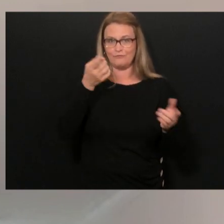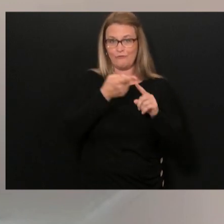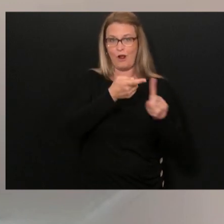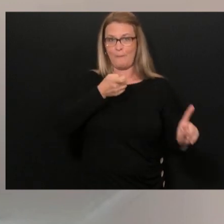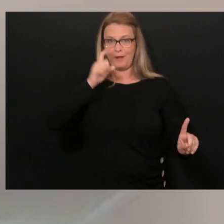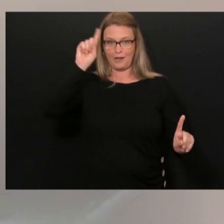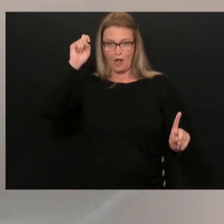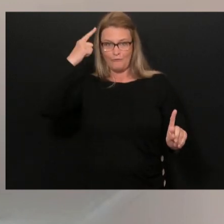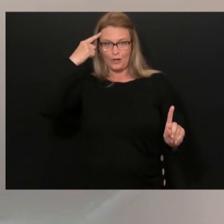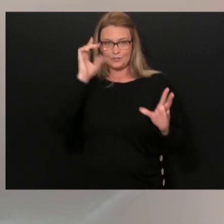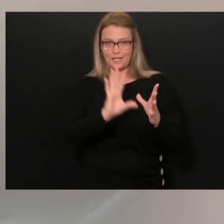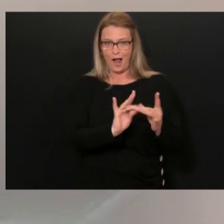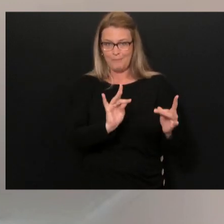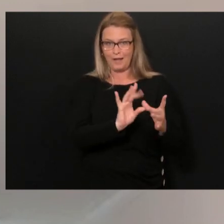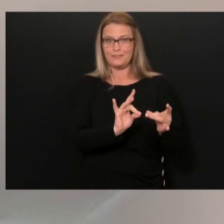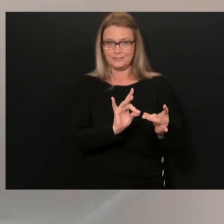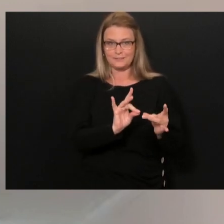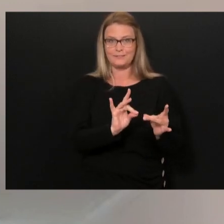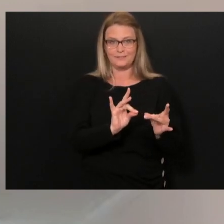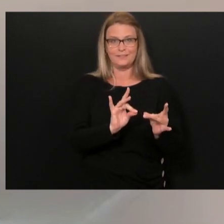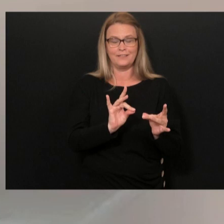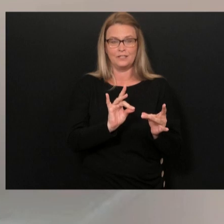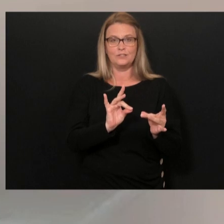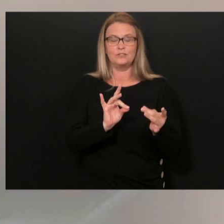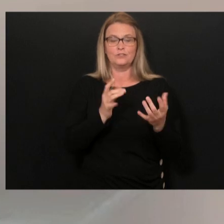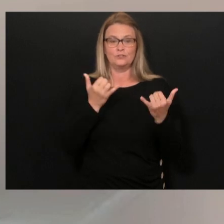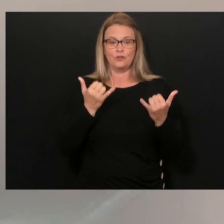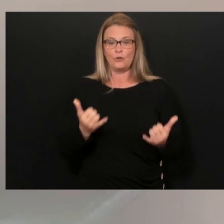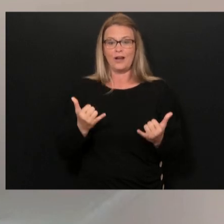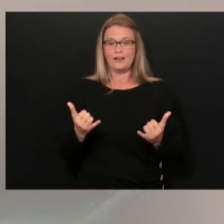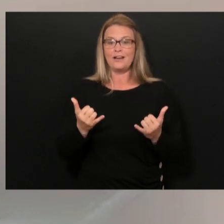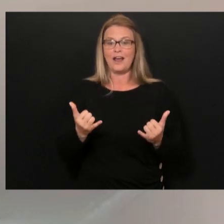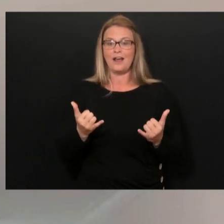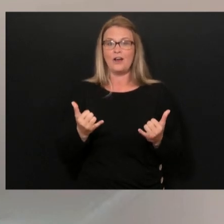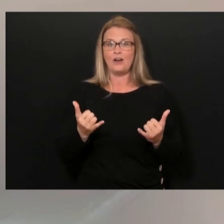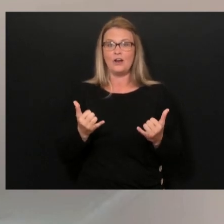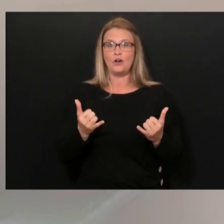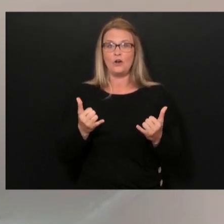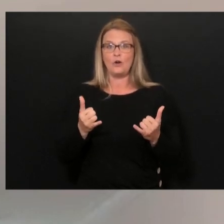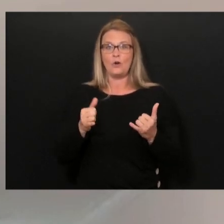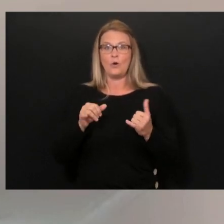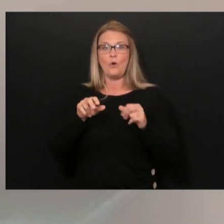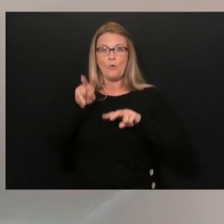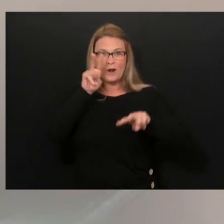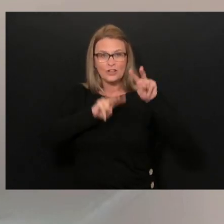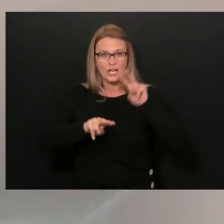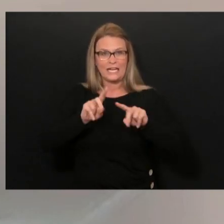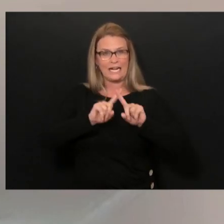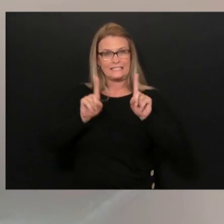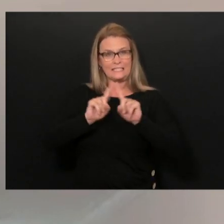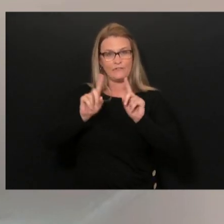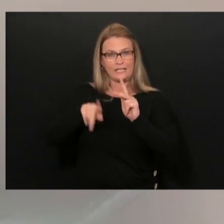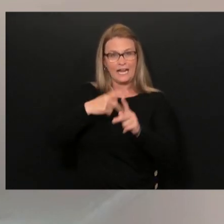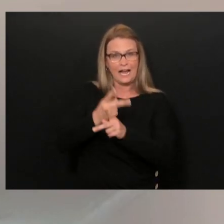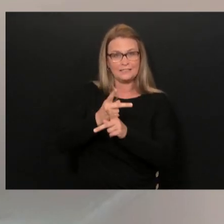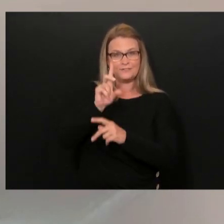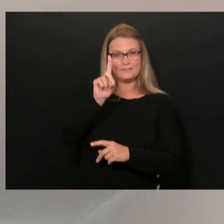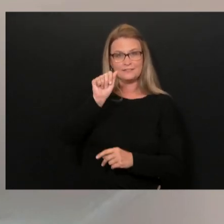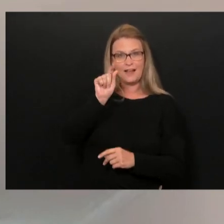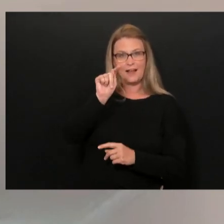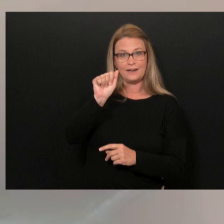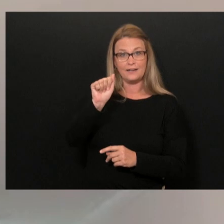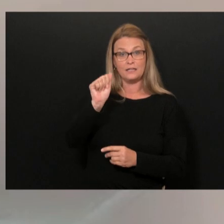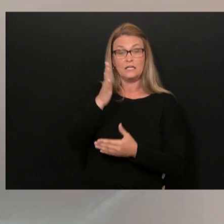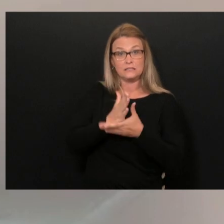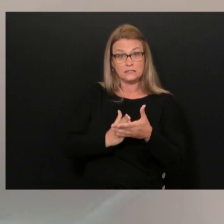said. So we are looking at several different types of data, some of which is cumulative,